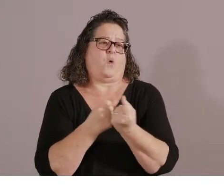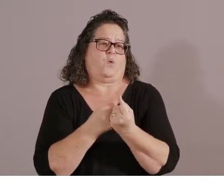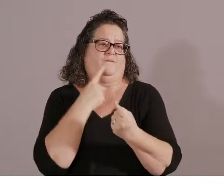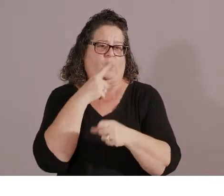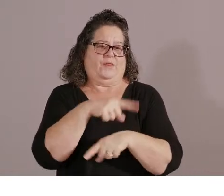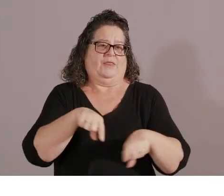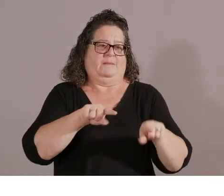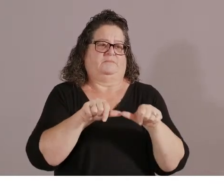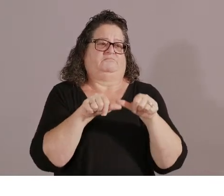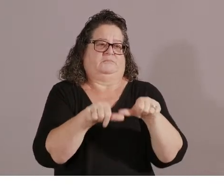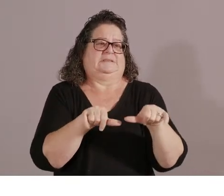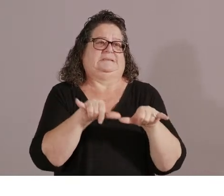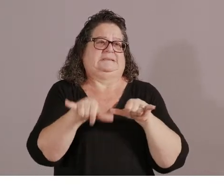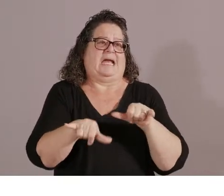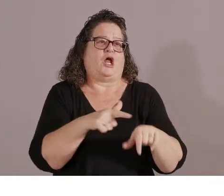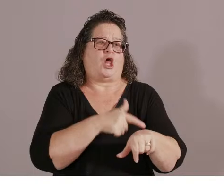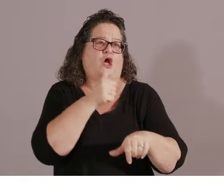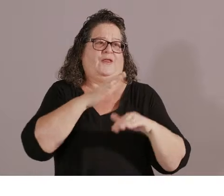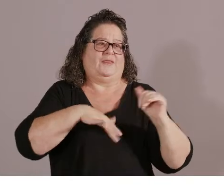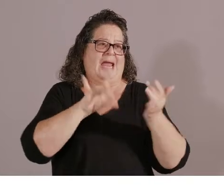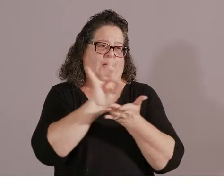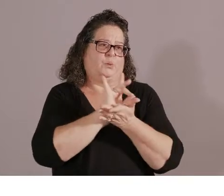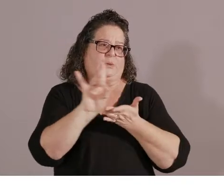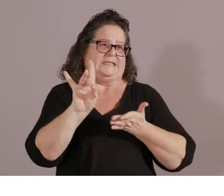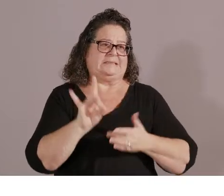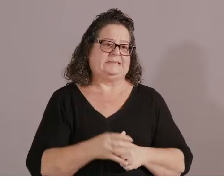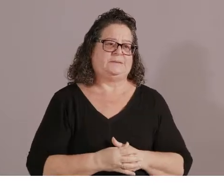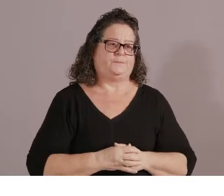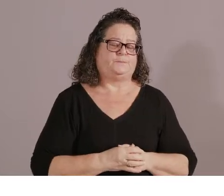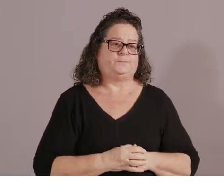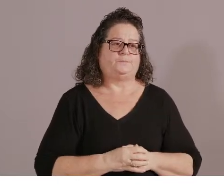in Arizona for a little bit longer.